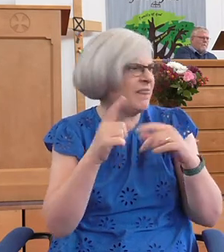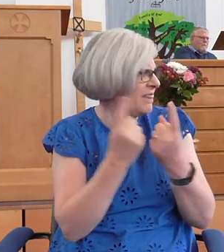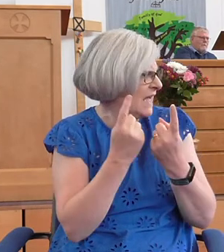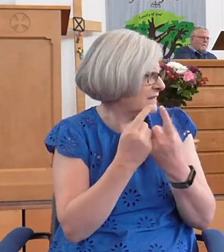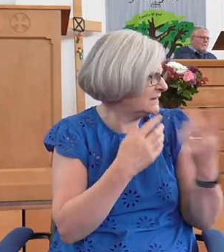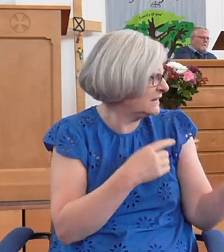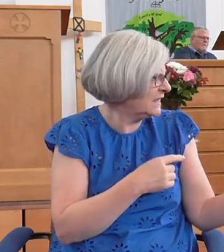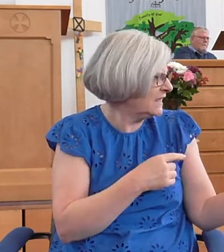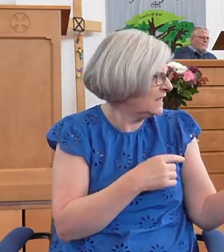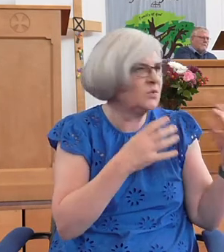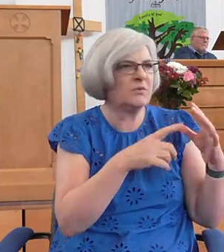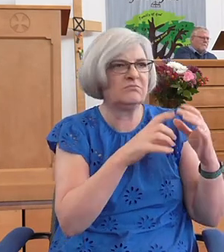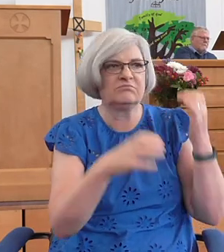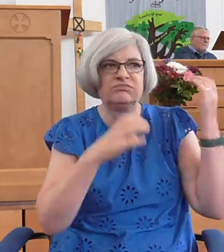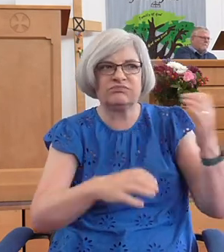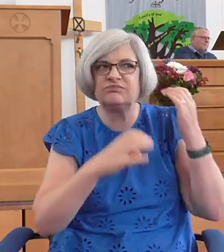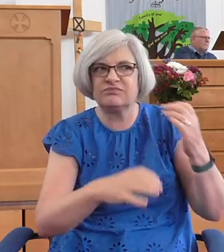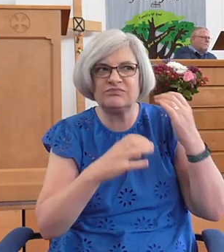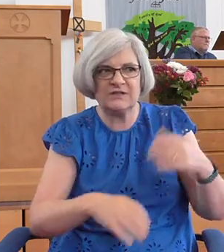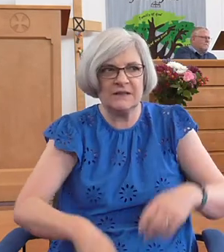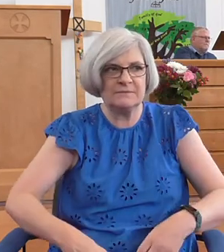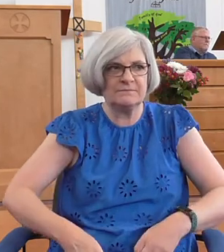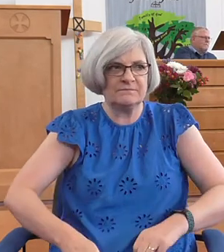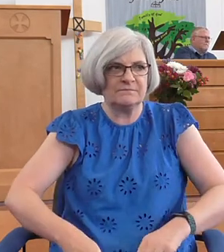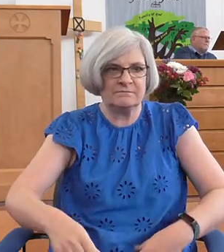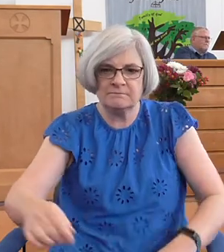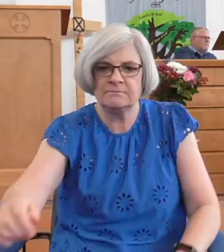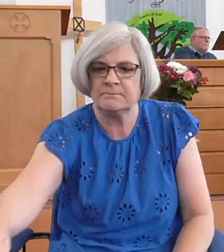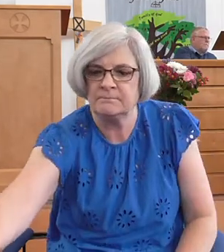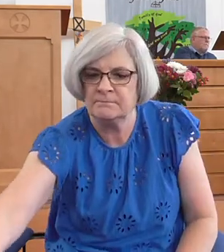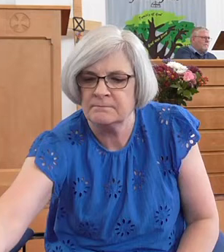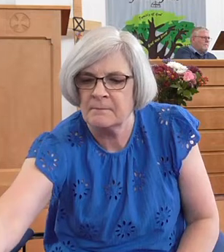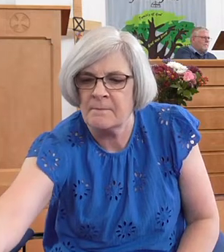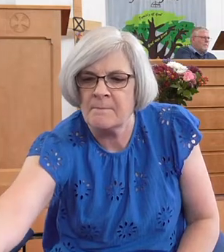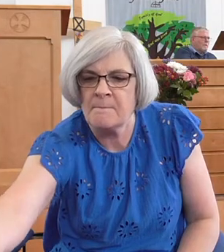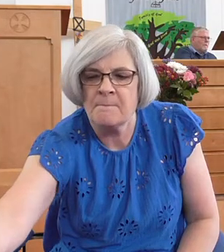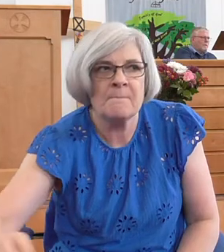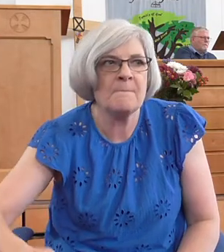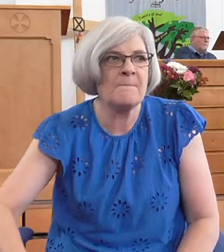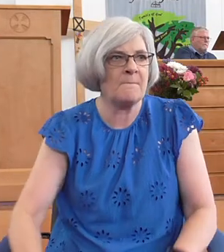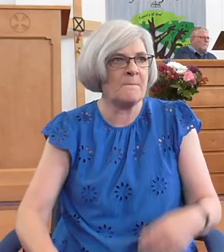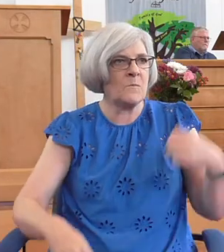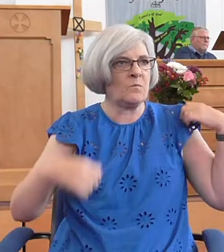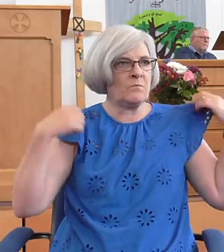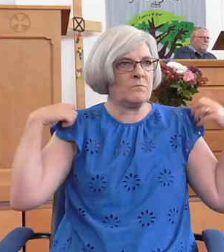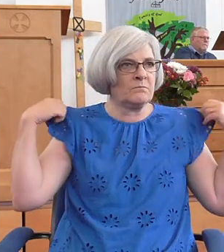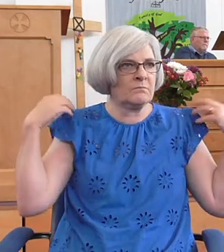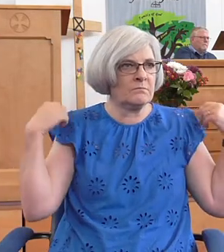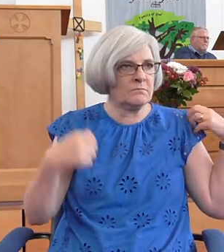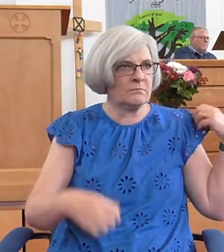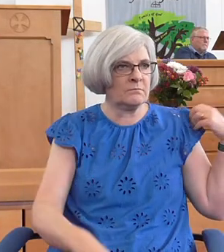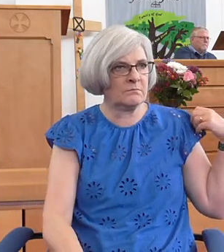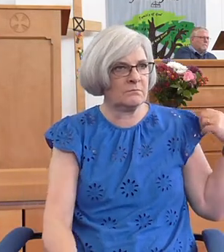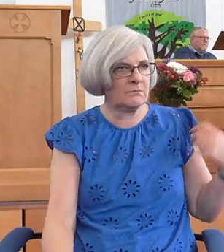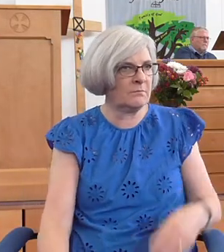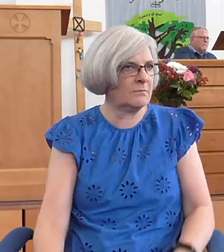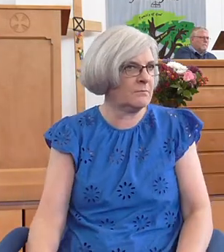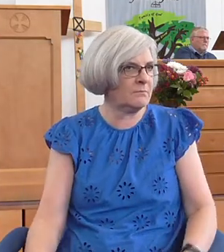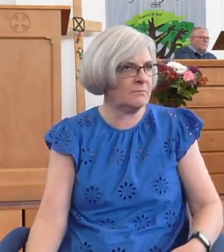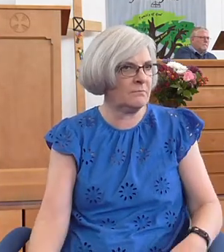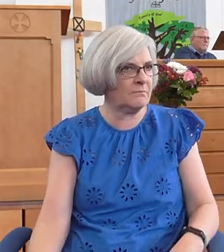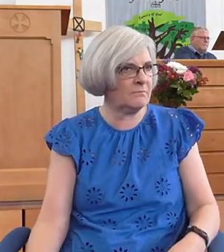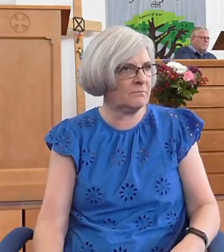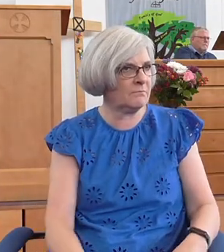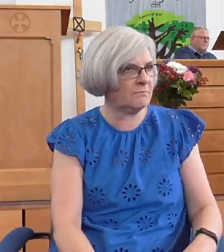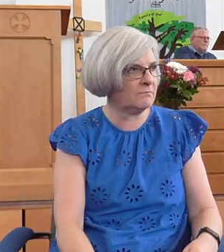are giving some instruments out, so you can give it to the young ones. Basically what we do at the Forest Church is, first of all, we make a